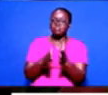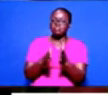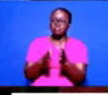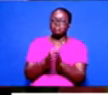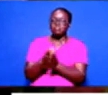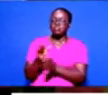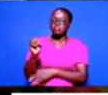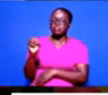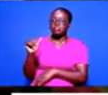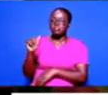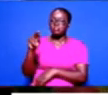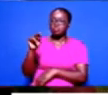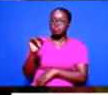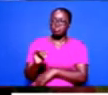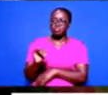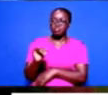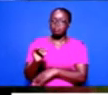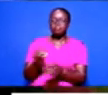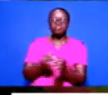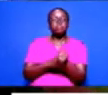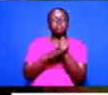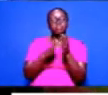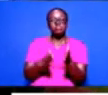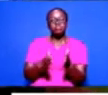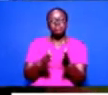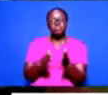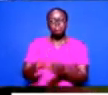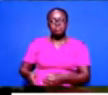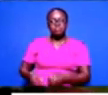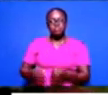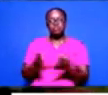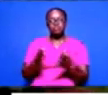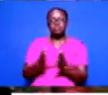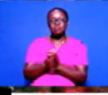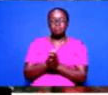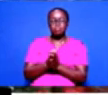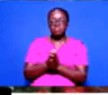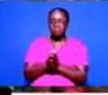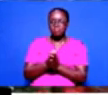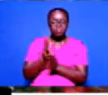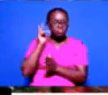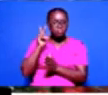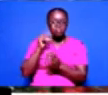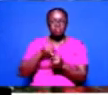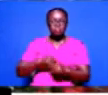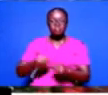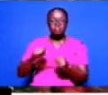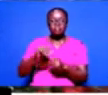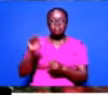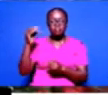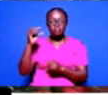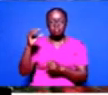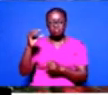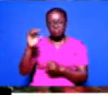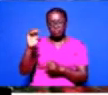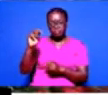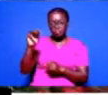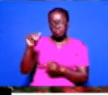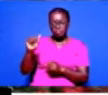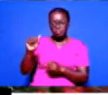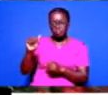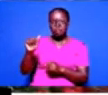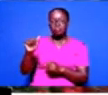Mombasa business leader and philanthropist, the Abagusi community chairman Dixon Kibagendi and the Coastal Gema community chairman Crispus